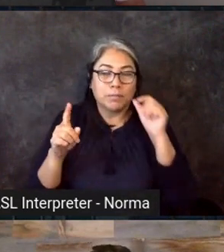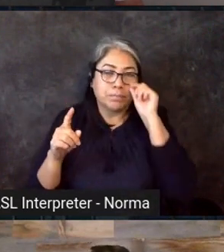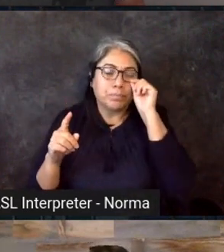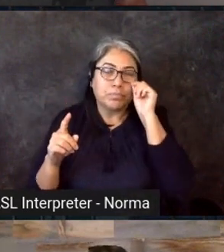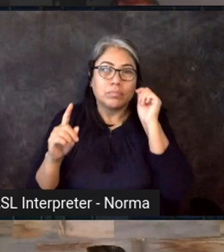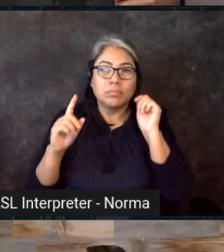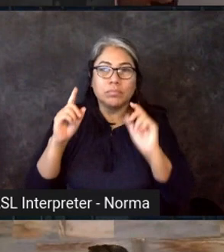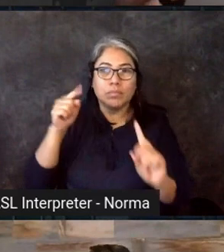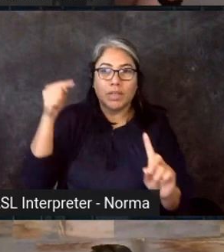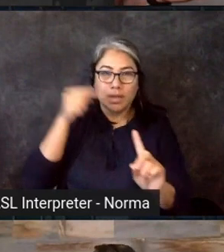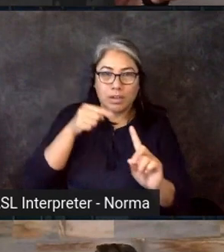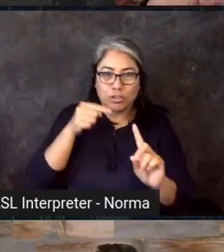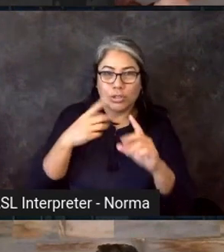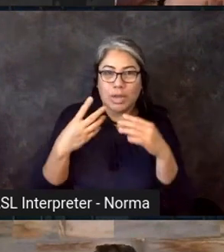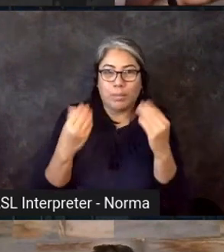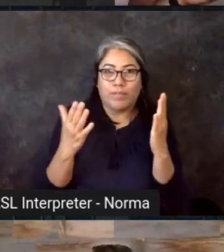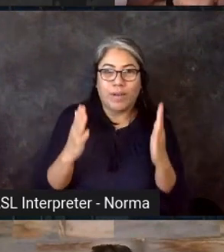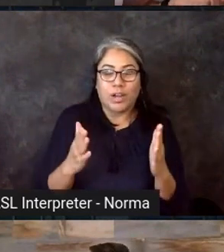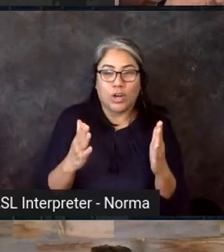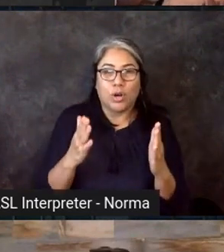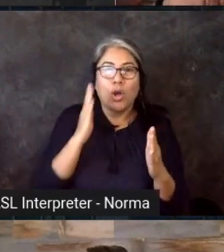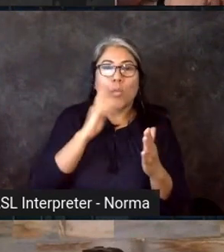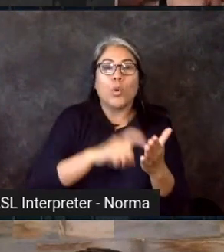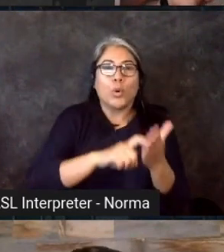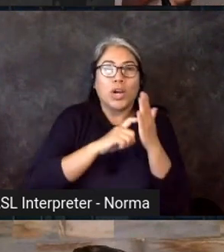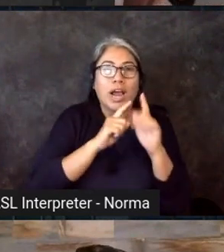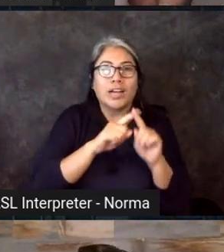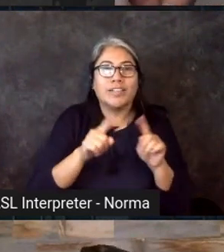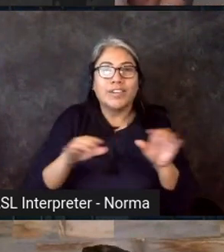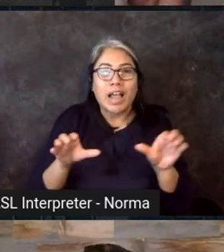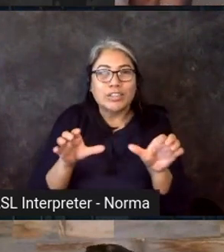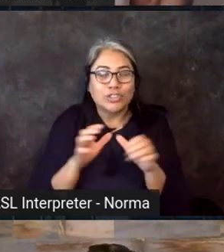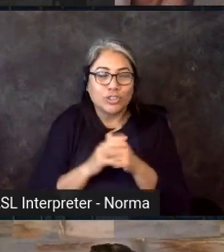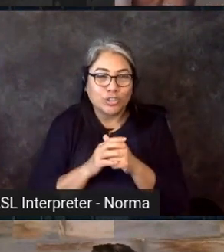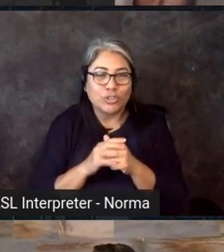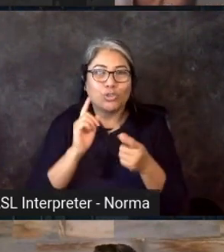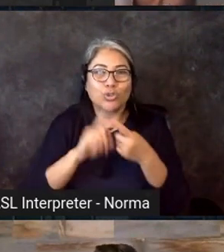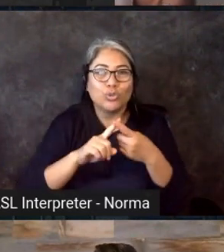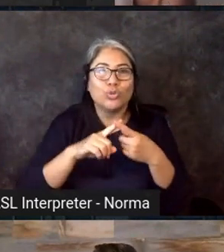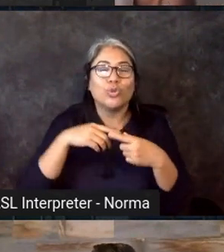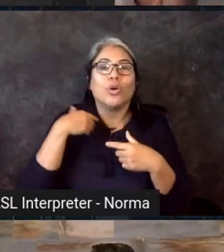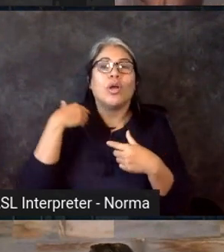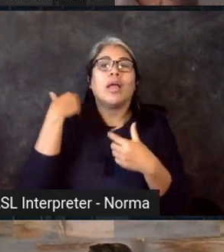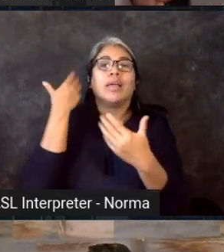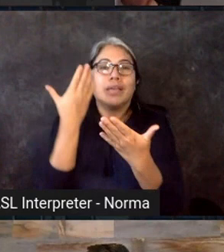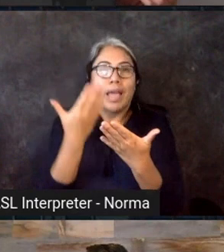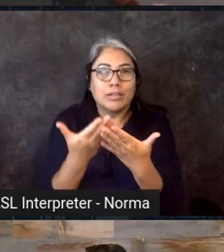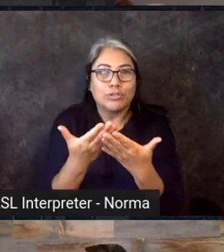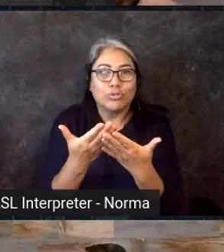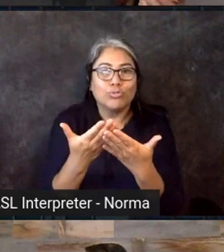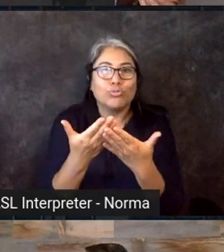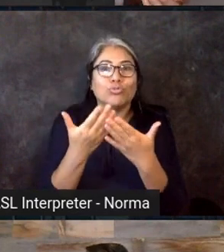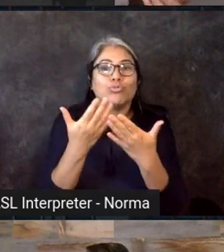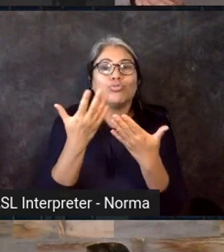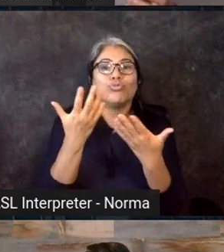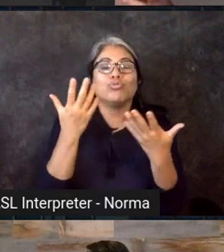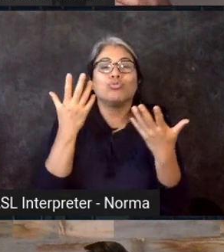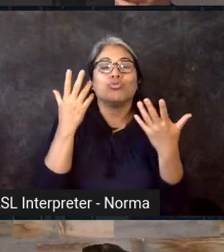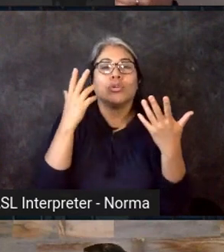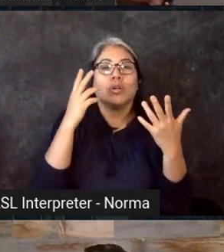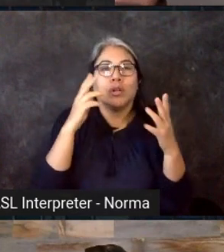provider is going to require different actions to get to provide you with a cluster,